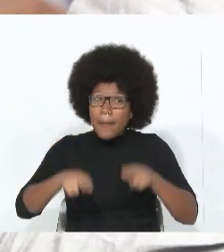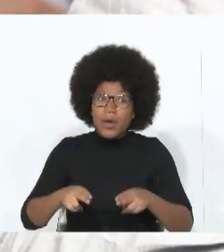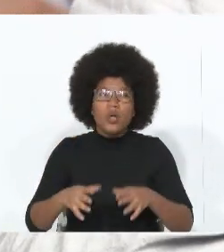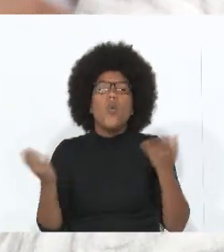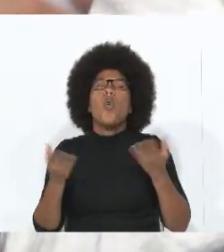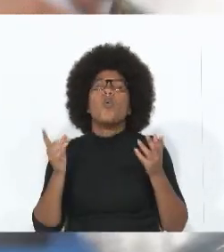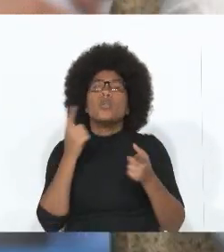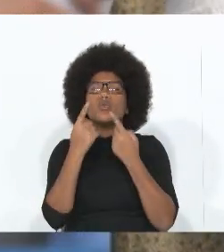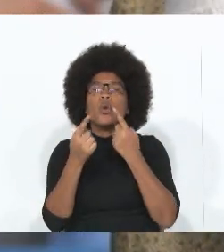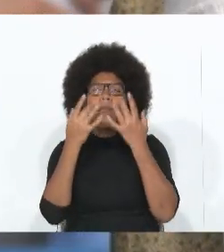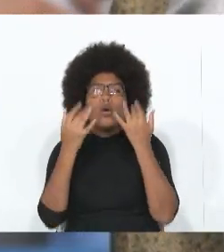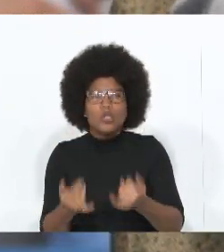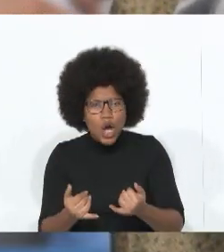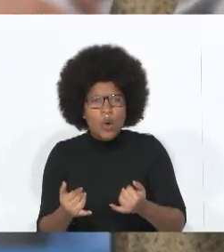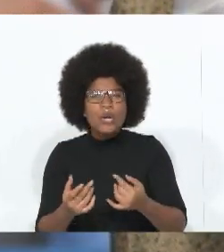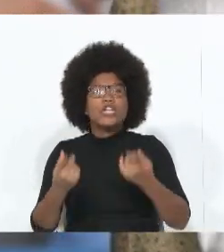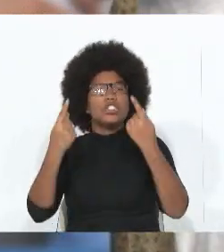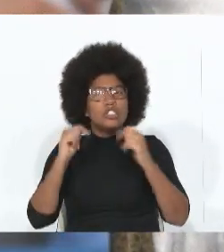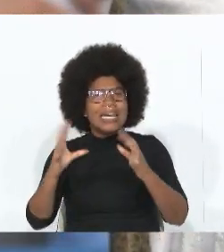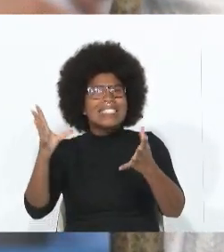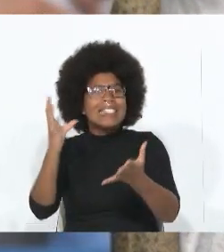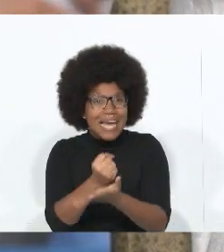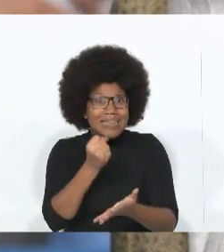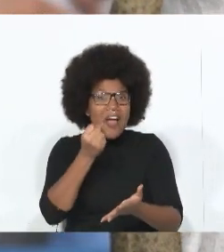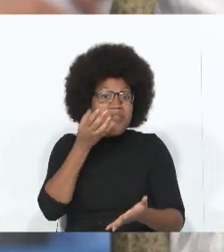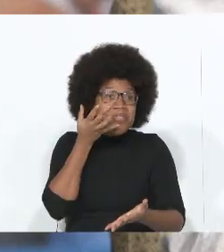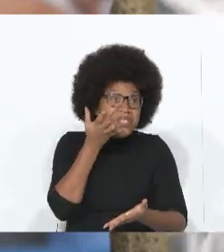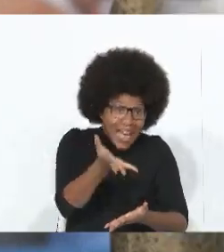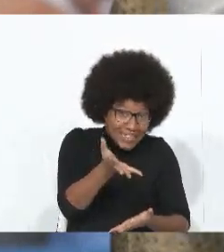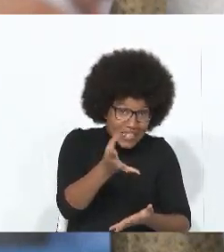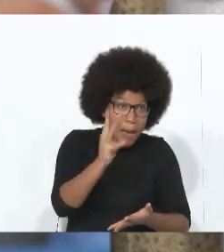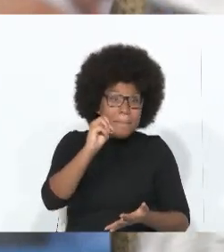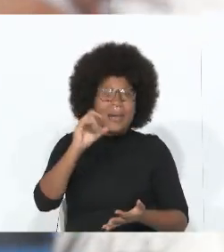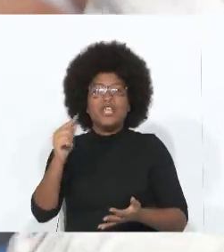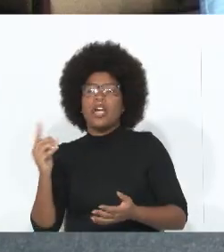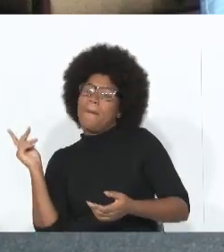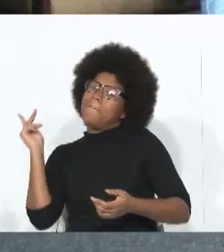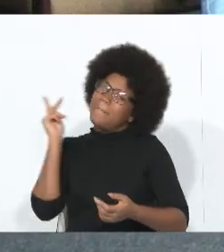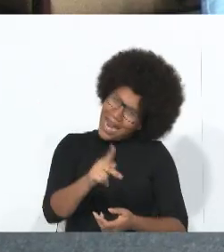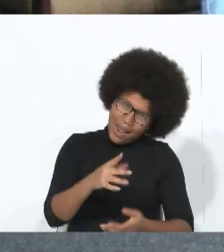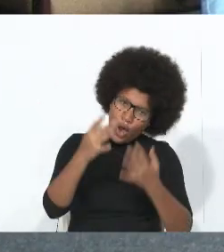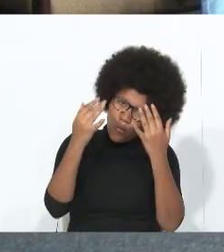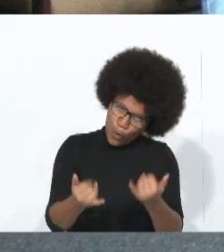now is really trying to get that magic back.